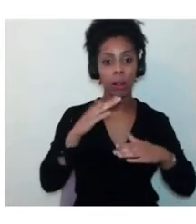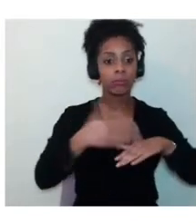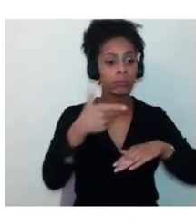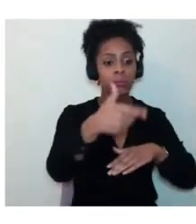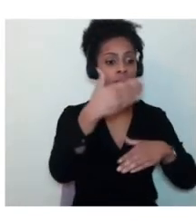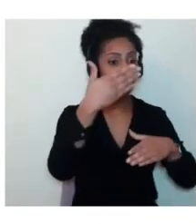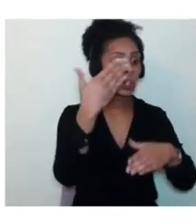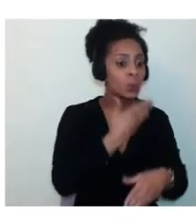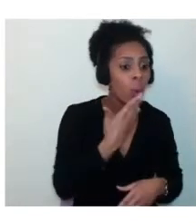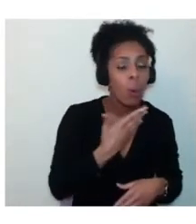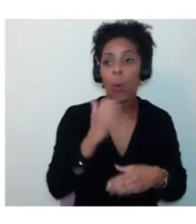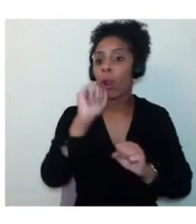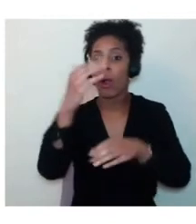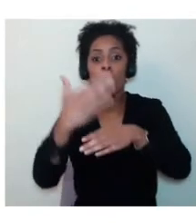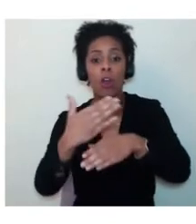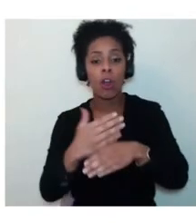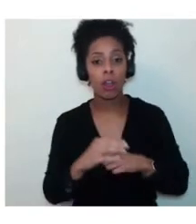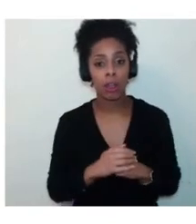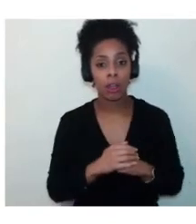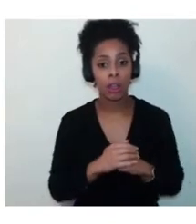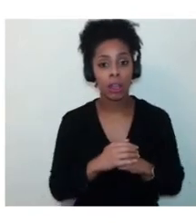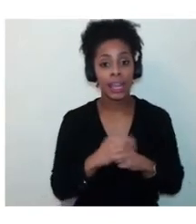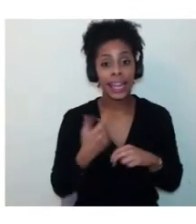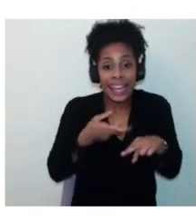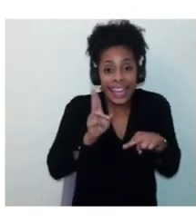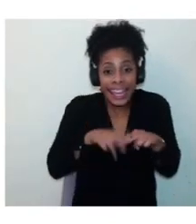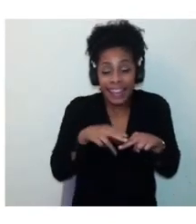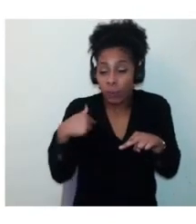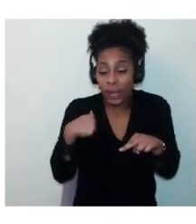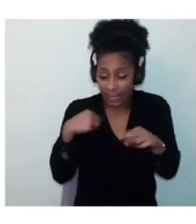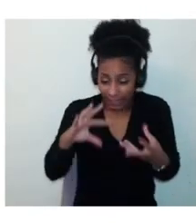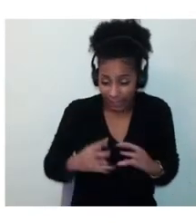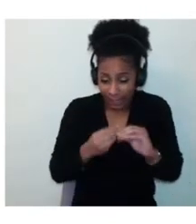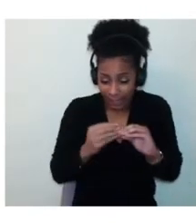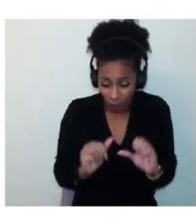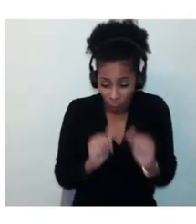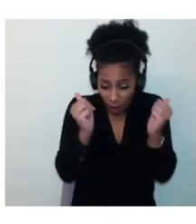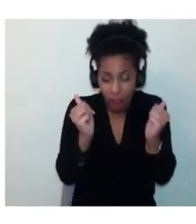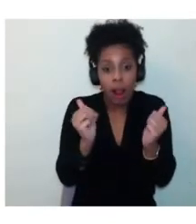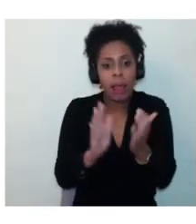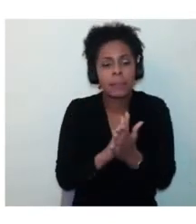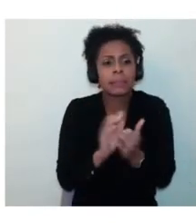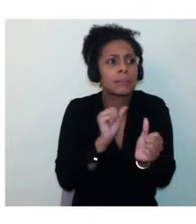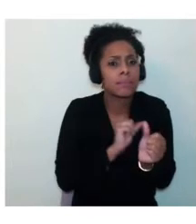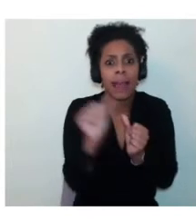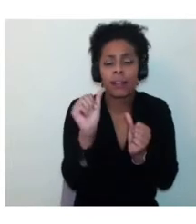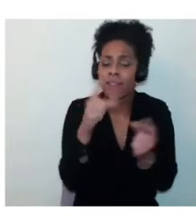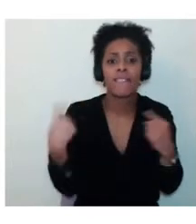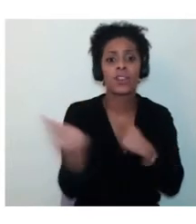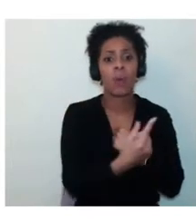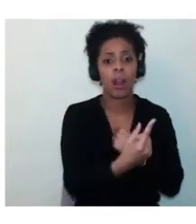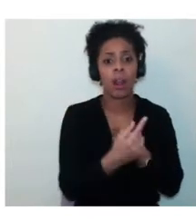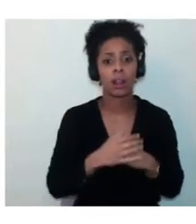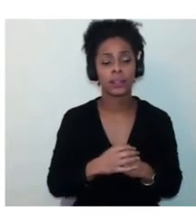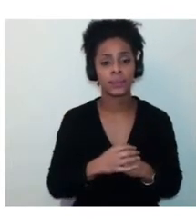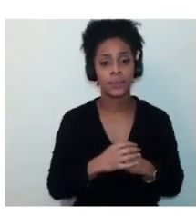that well, it leads to greater innovation for everyone. But all of our passion on this topic really starts